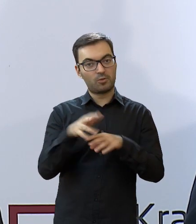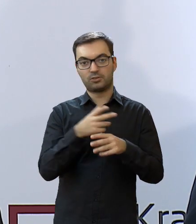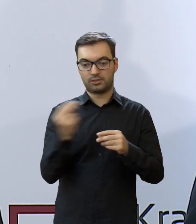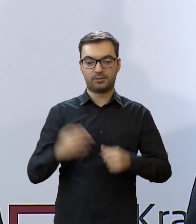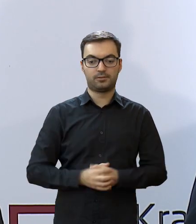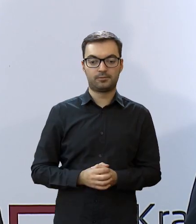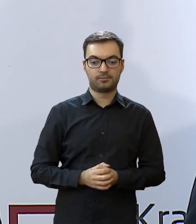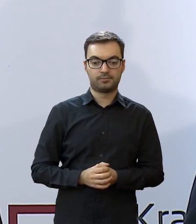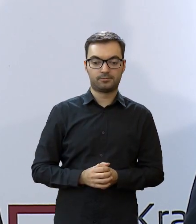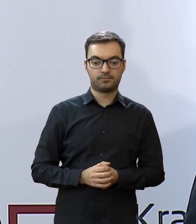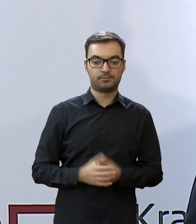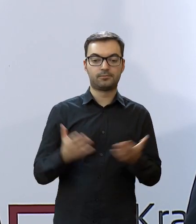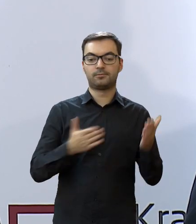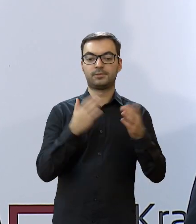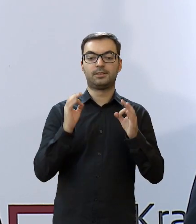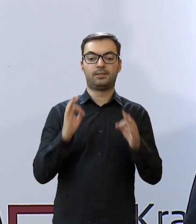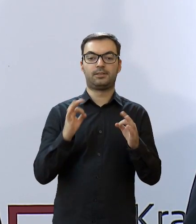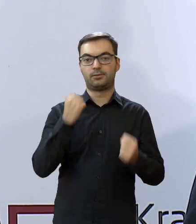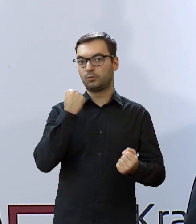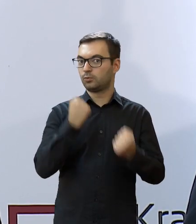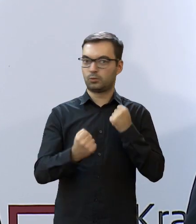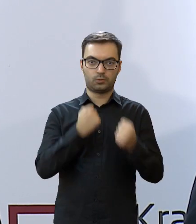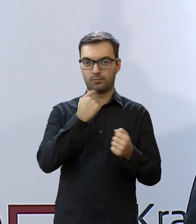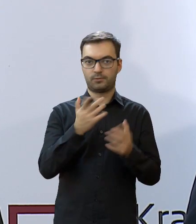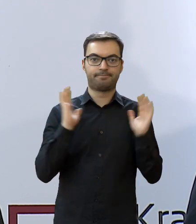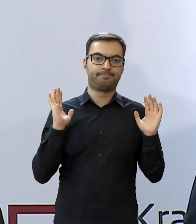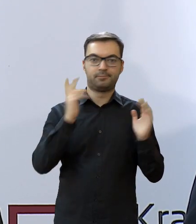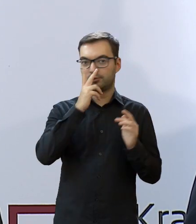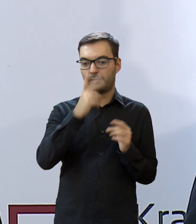process. Now it is hard to determine that.